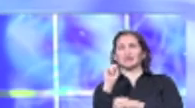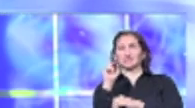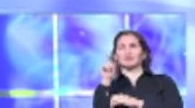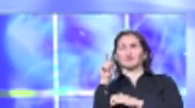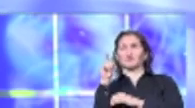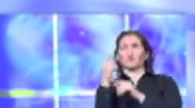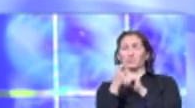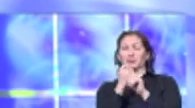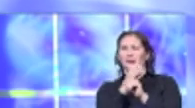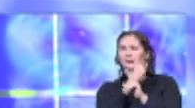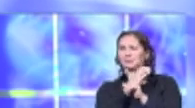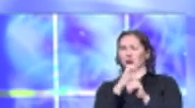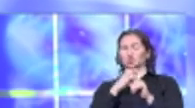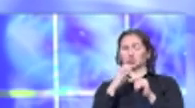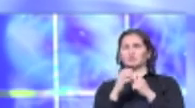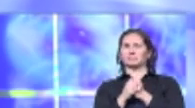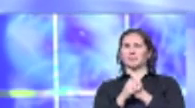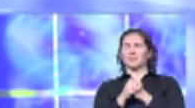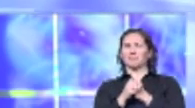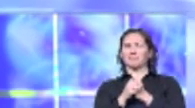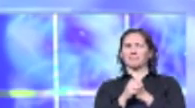Commission